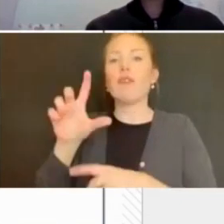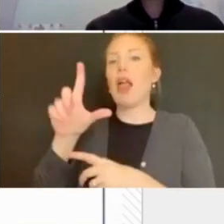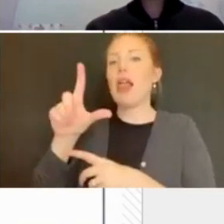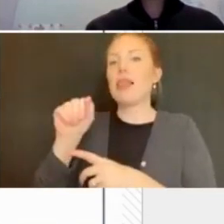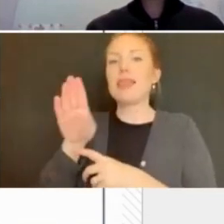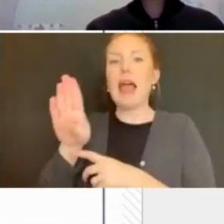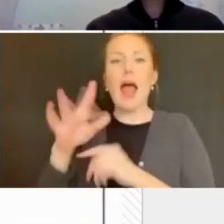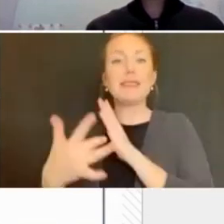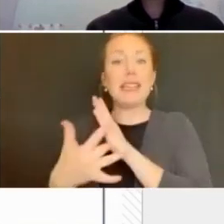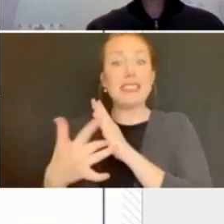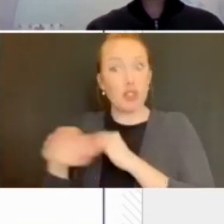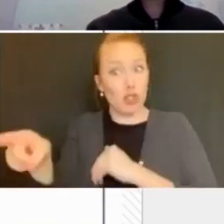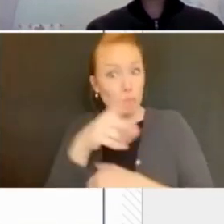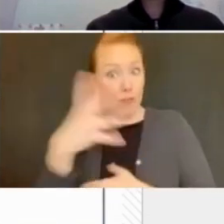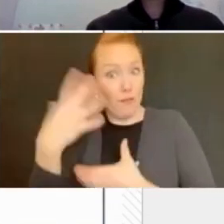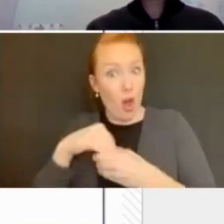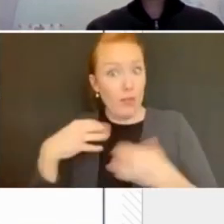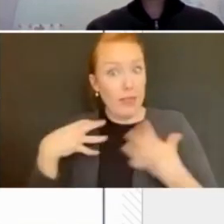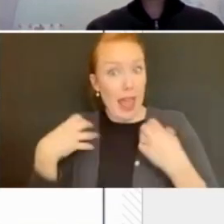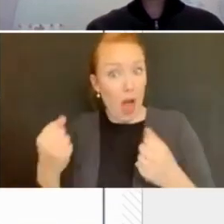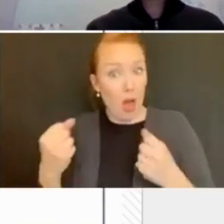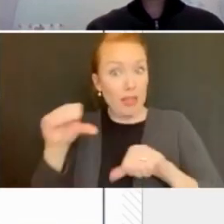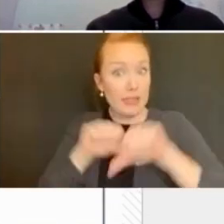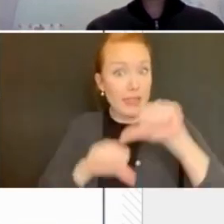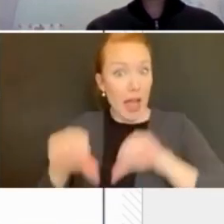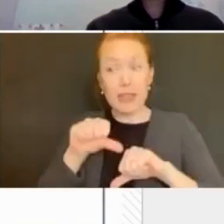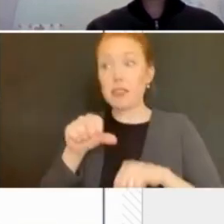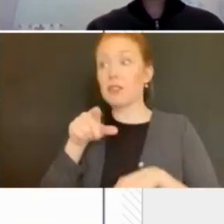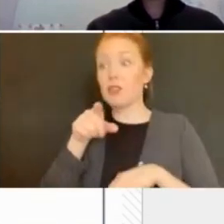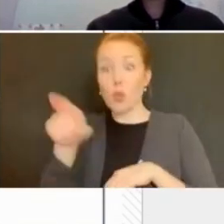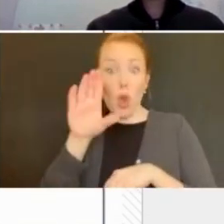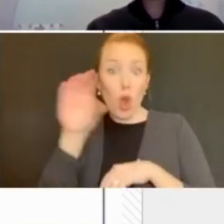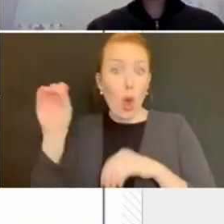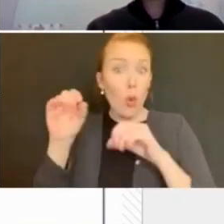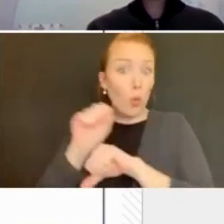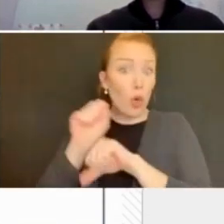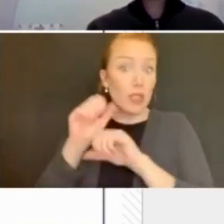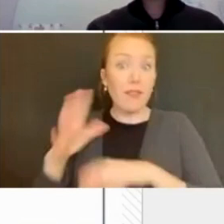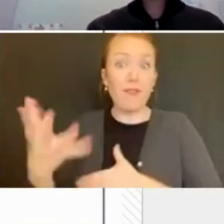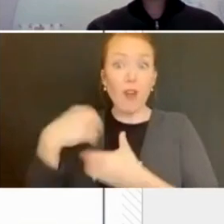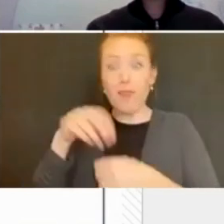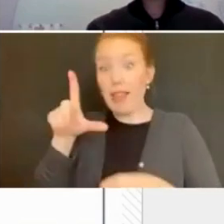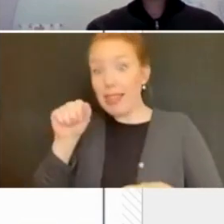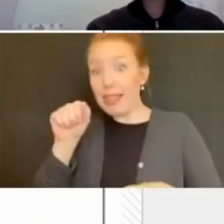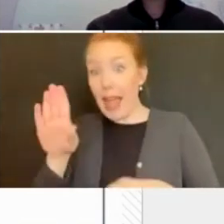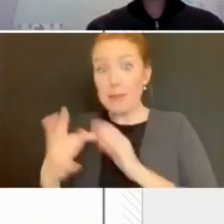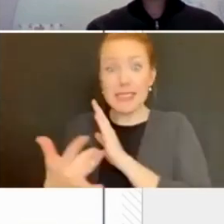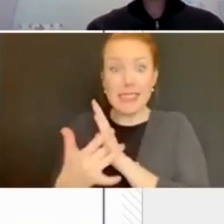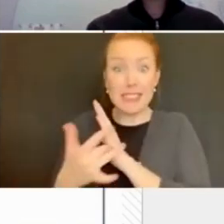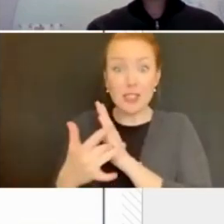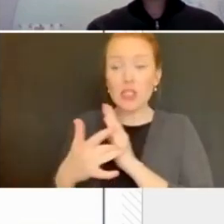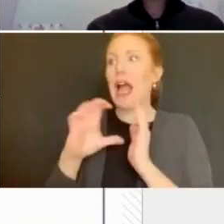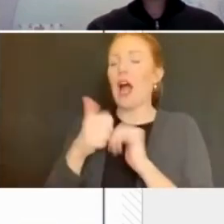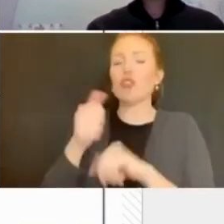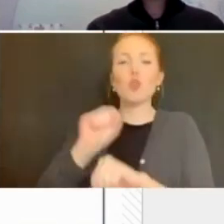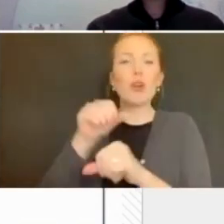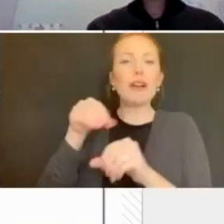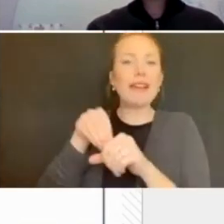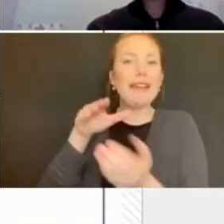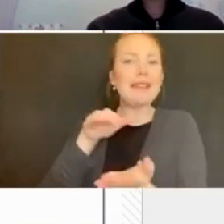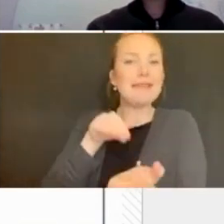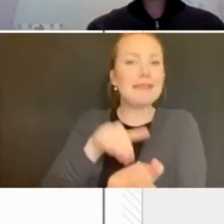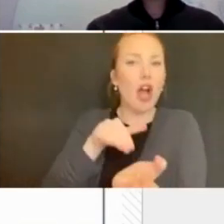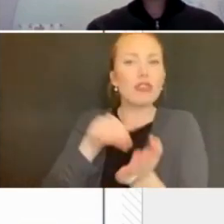involved in health sciences perhaps, or have colleagues that do health sciences, please invite them that day, learning about what it's like to work in a doctor's office or a